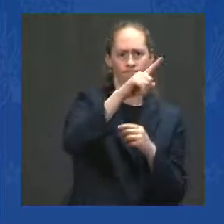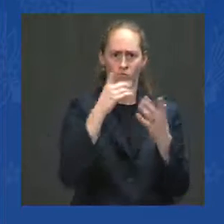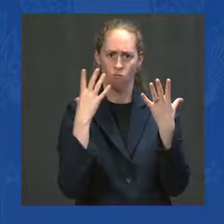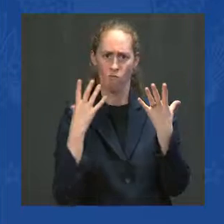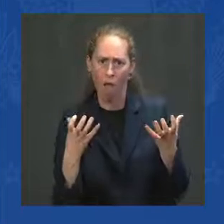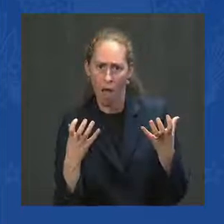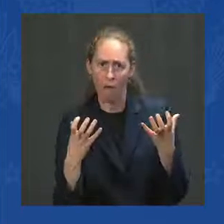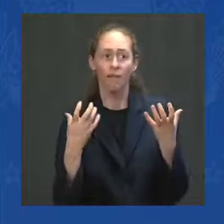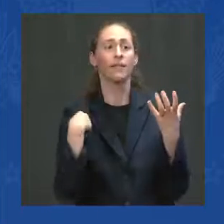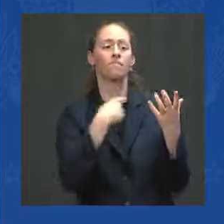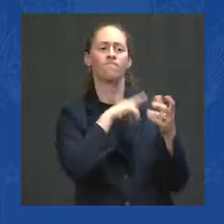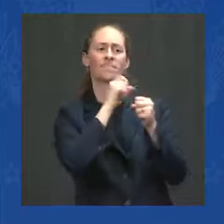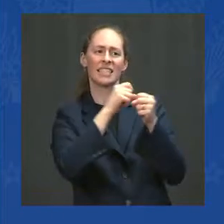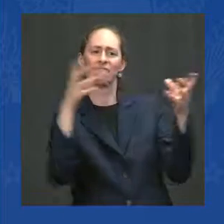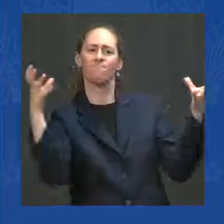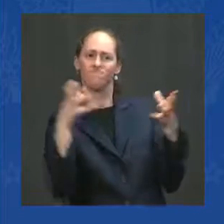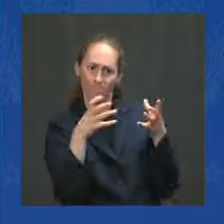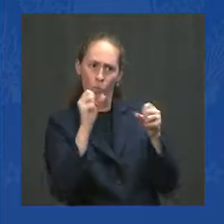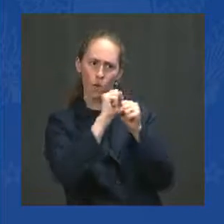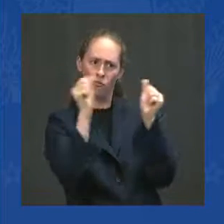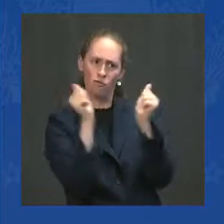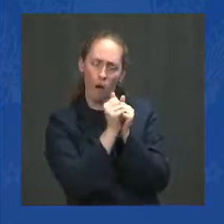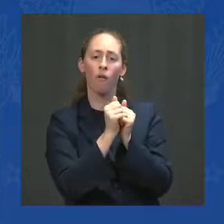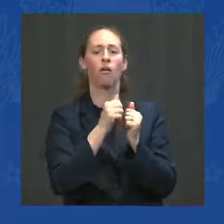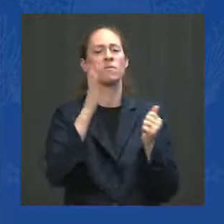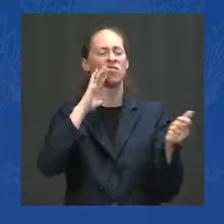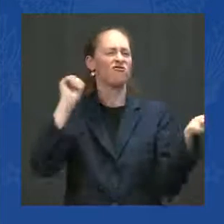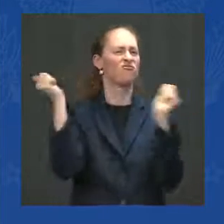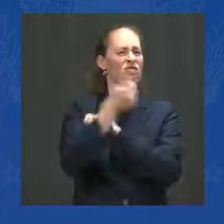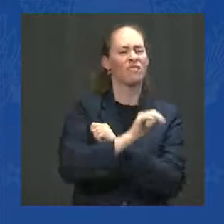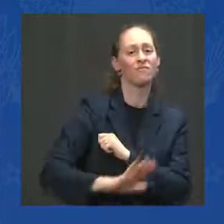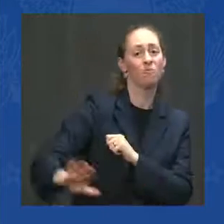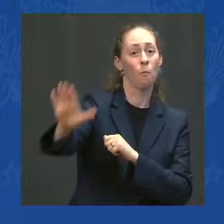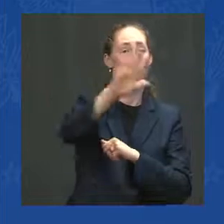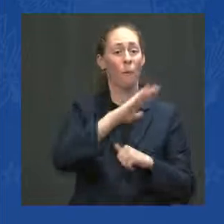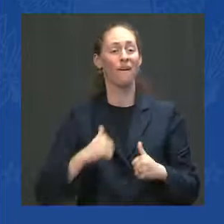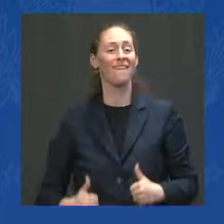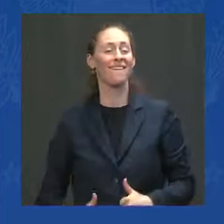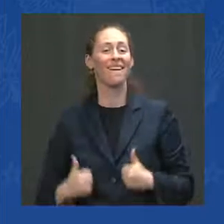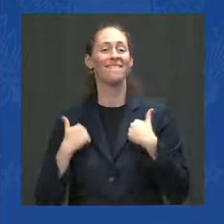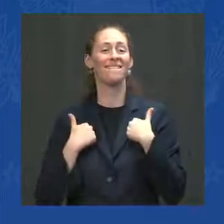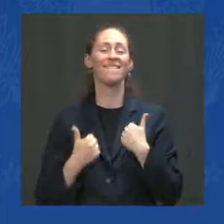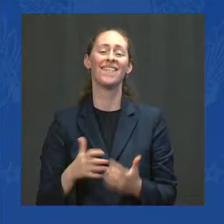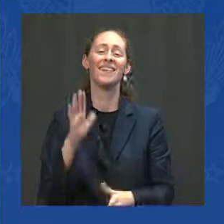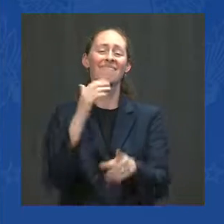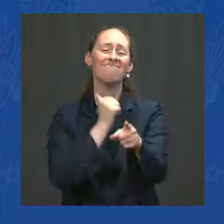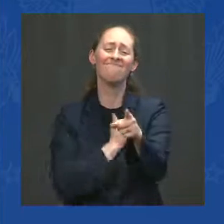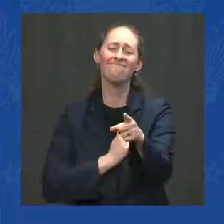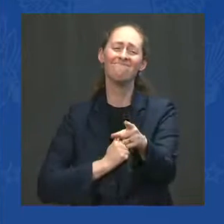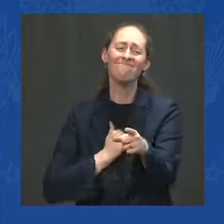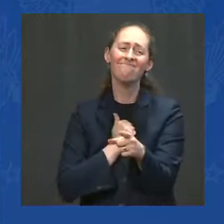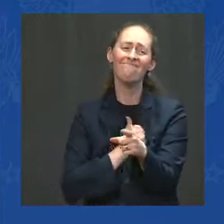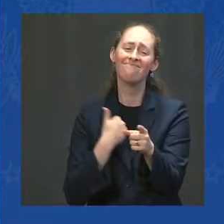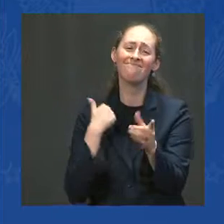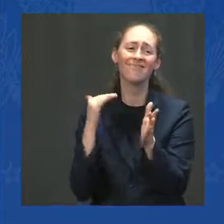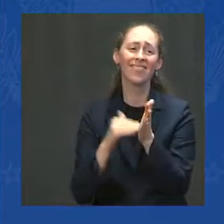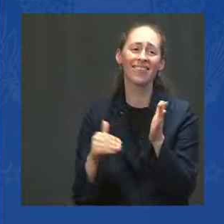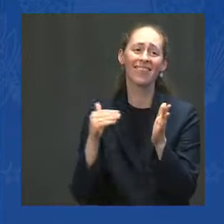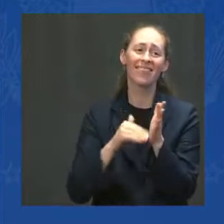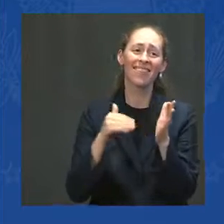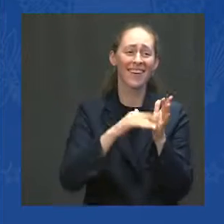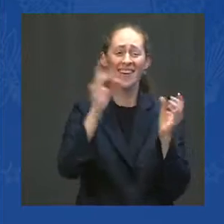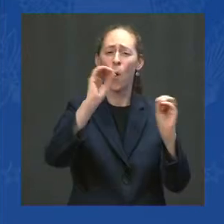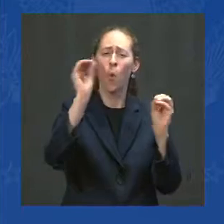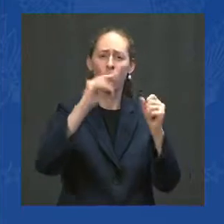people's lives. As you heard me say it before, and I apologize for repeating it, but there are no Republican bridges or Democratic